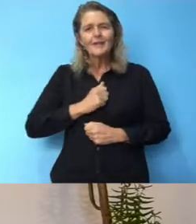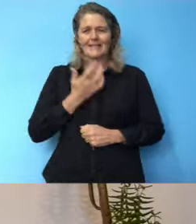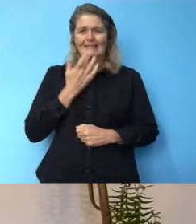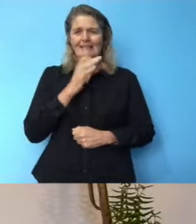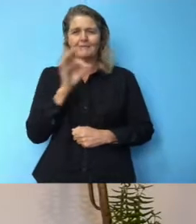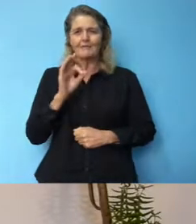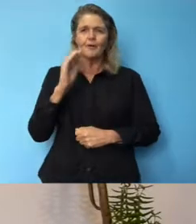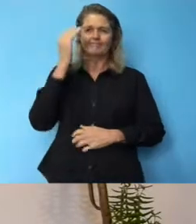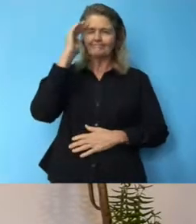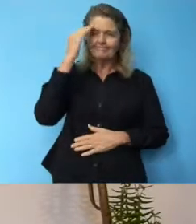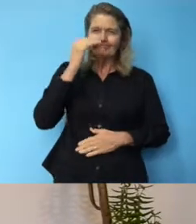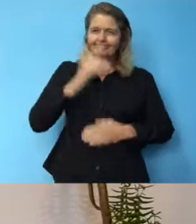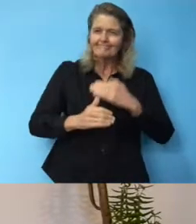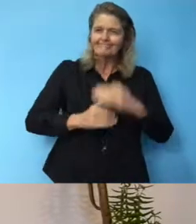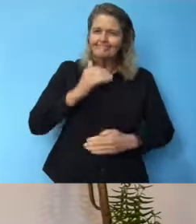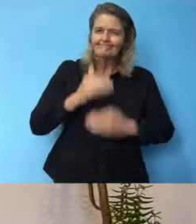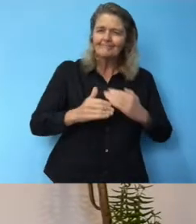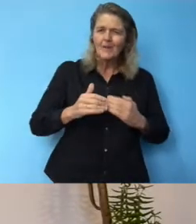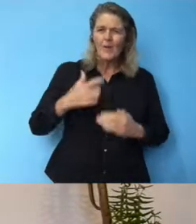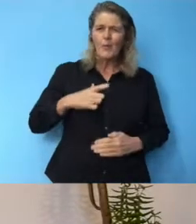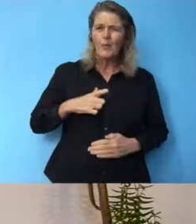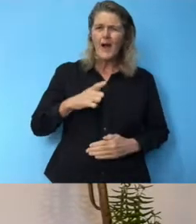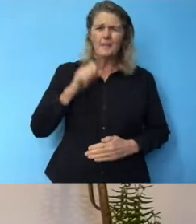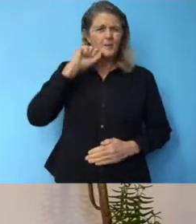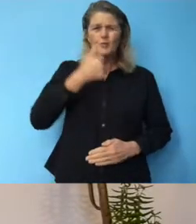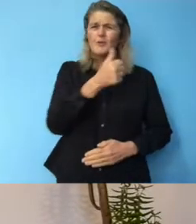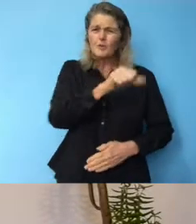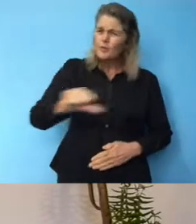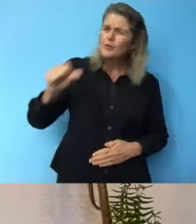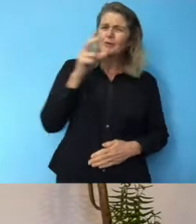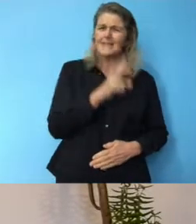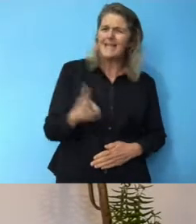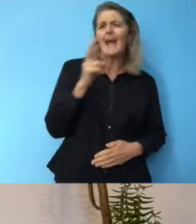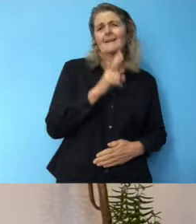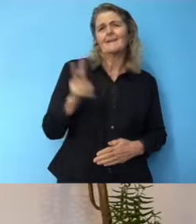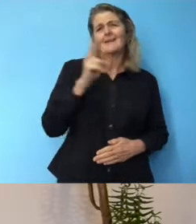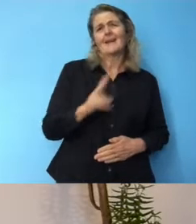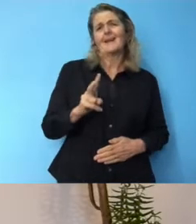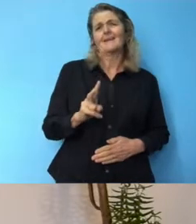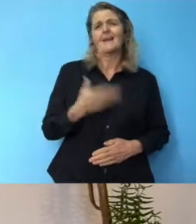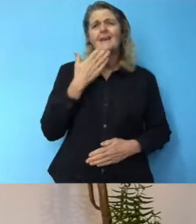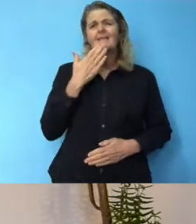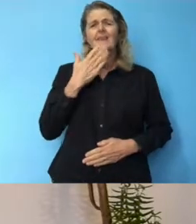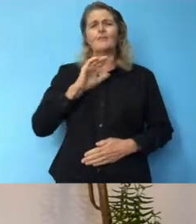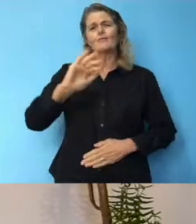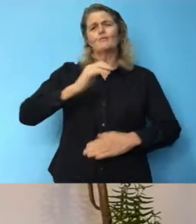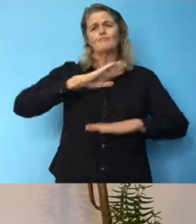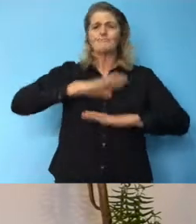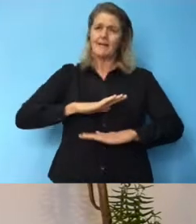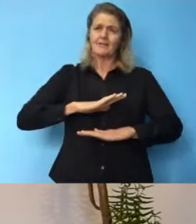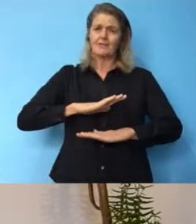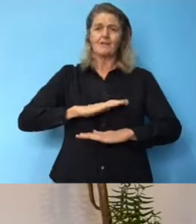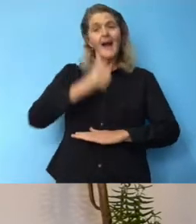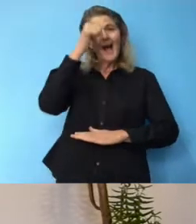got to push through and keep doing it, because it really, really benefits you as an artist in the end. Thank you so much, guys, for your patience. I know this